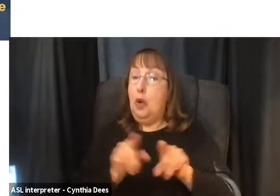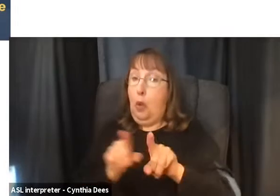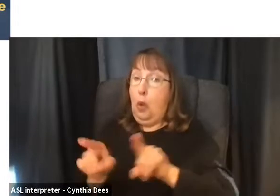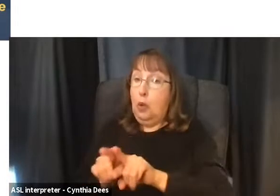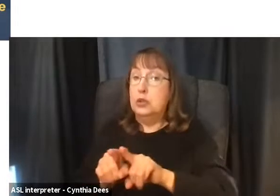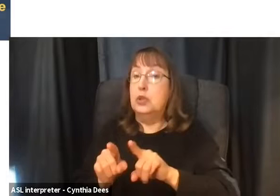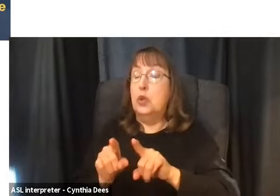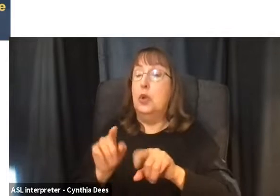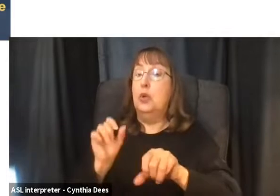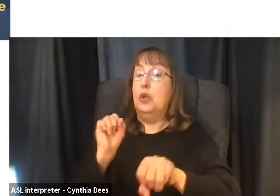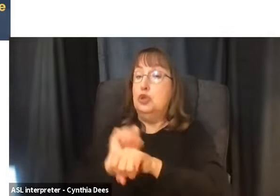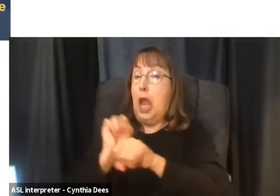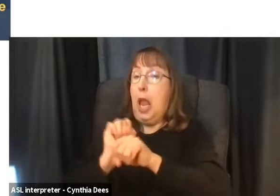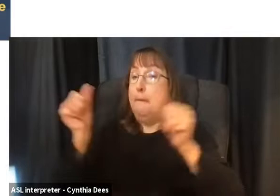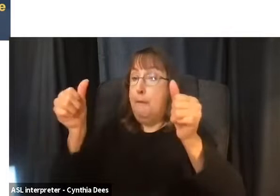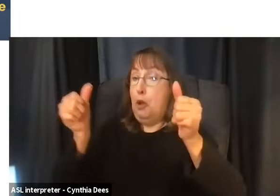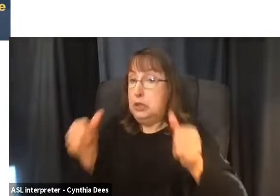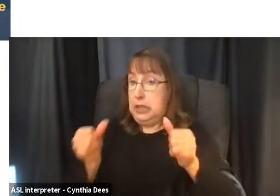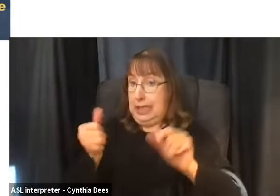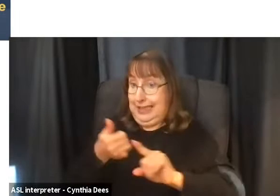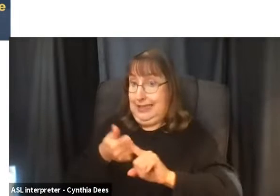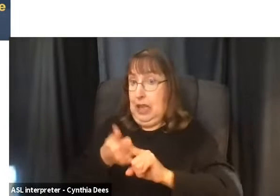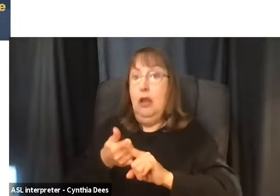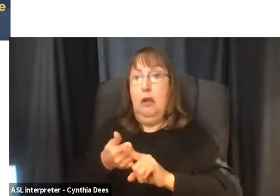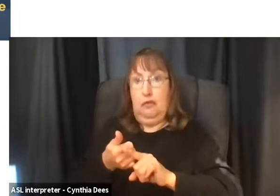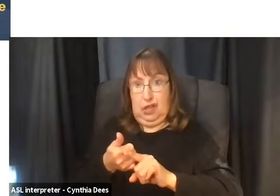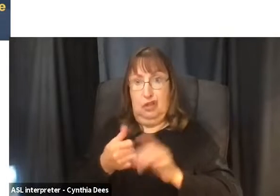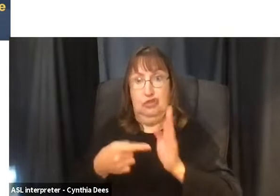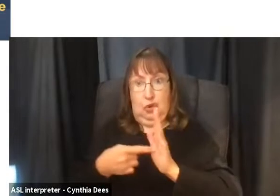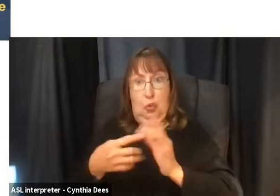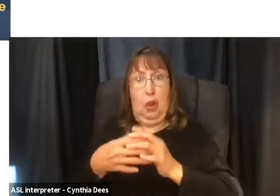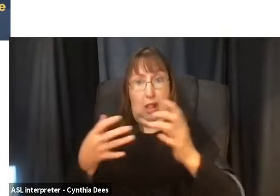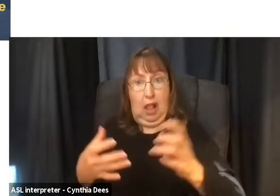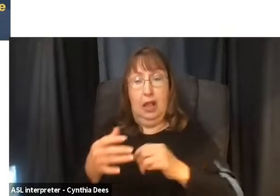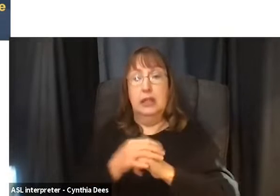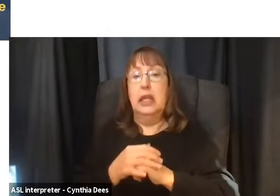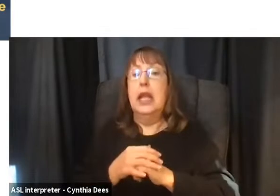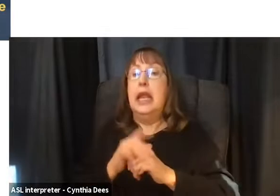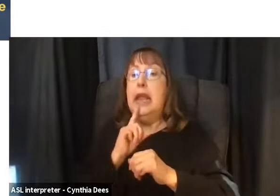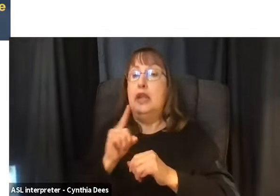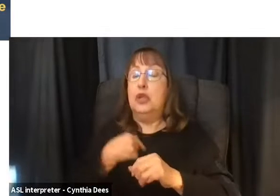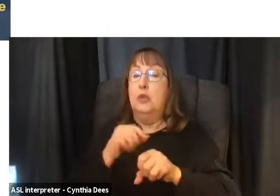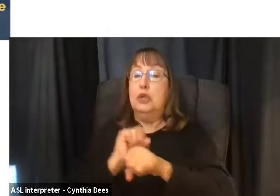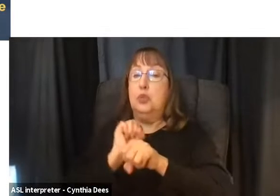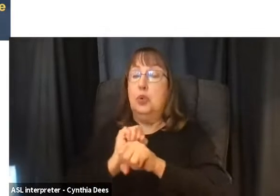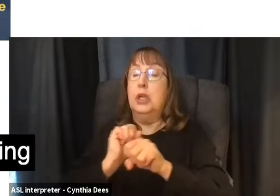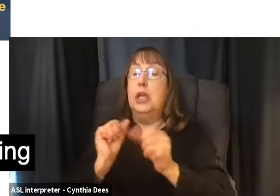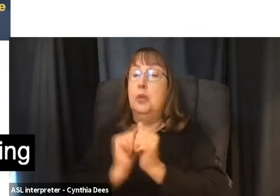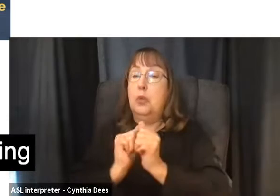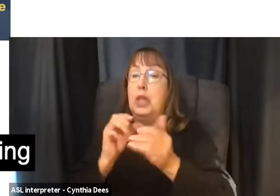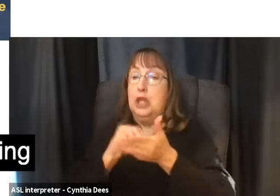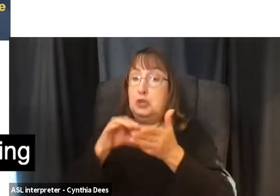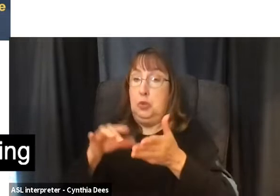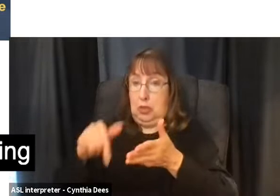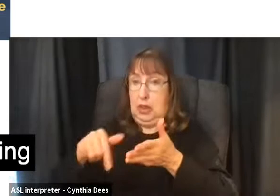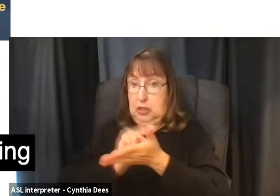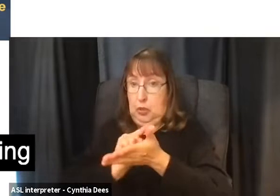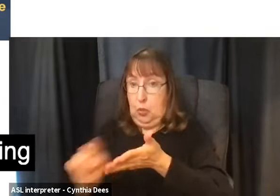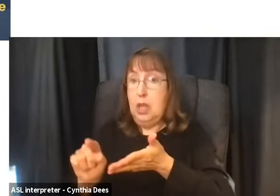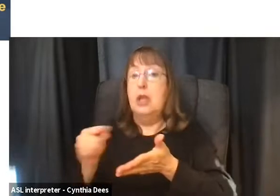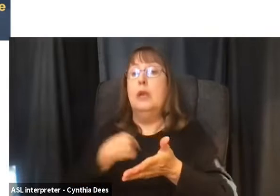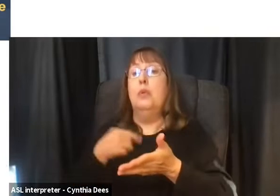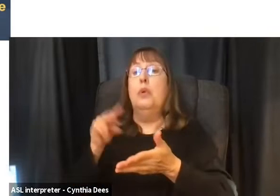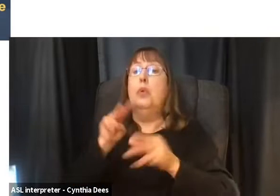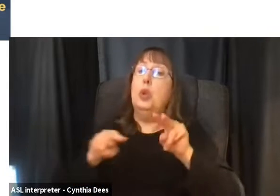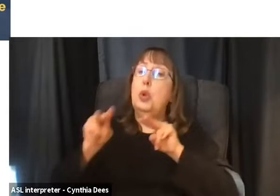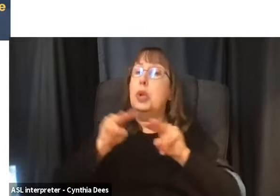job posting can be very telling. And I was actually working with a student just this week where we were looking at a job posting